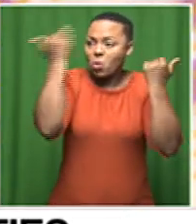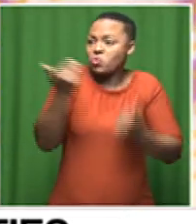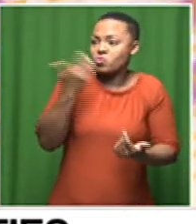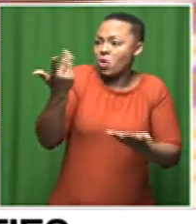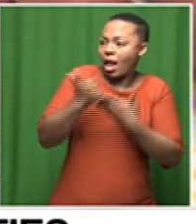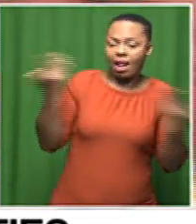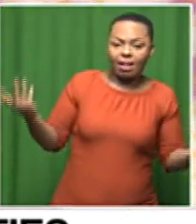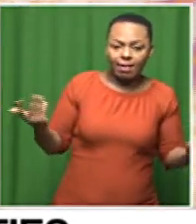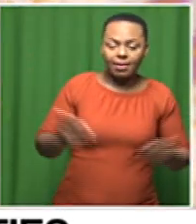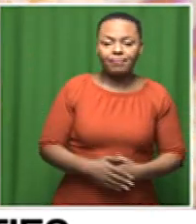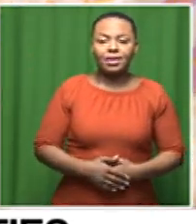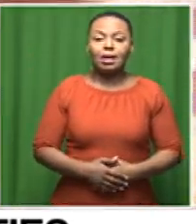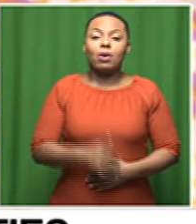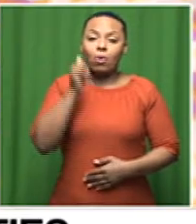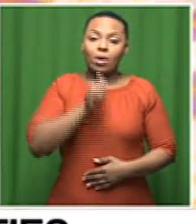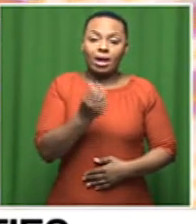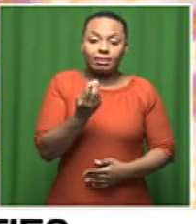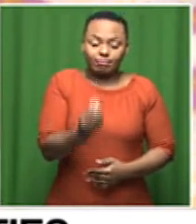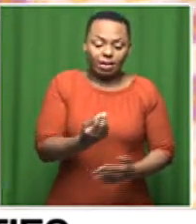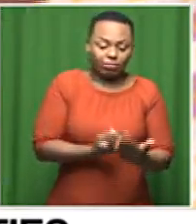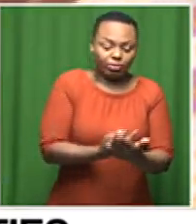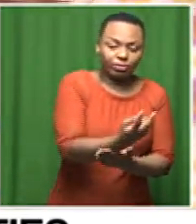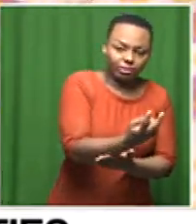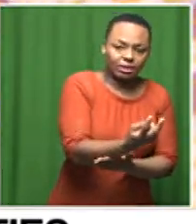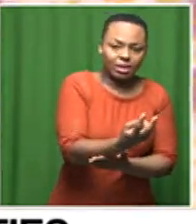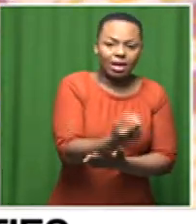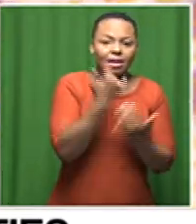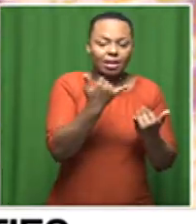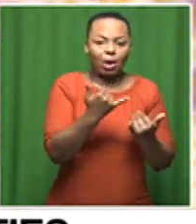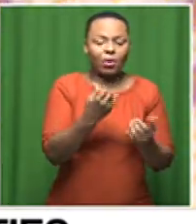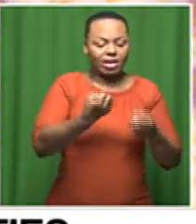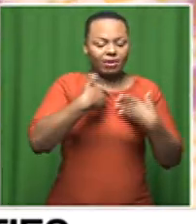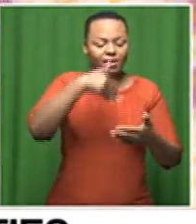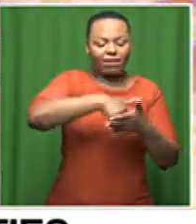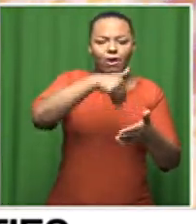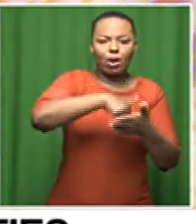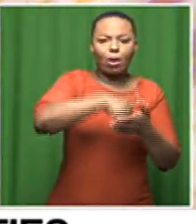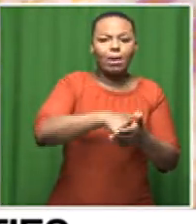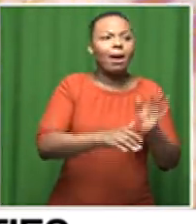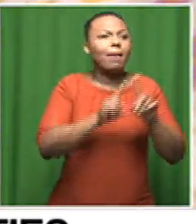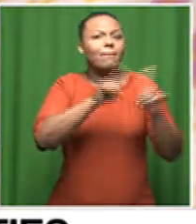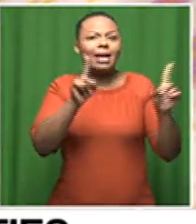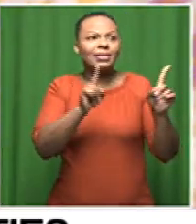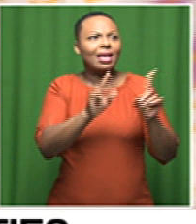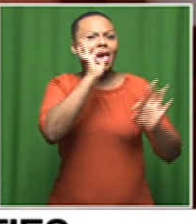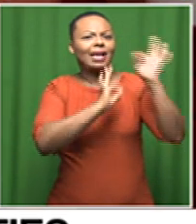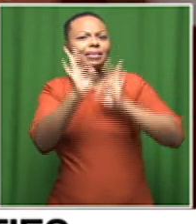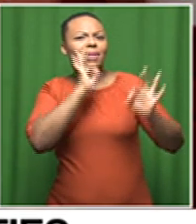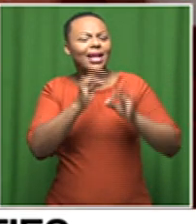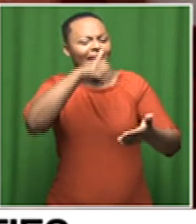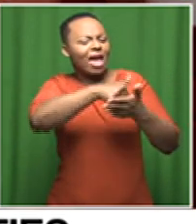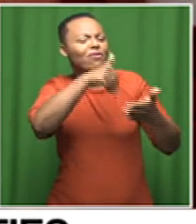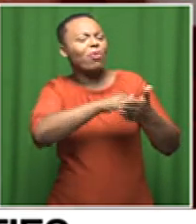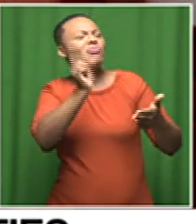After the x-rays were taken, Mom Eunice says they were given an envelope without any proper explanation. And because